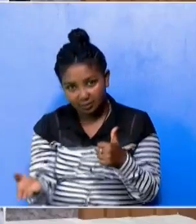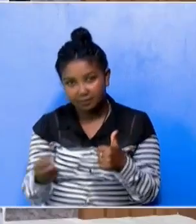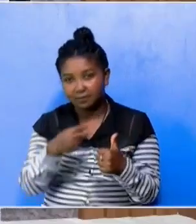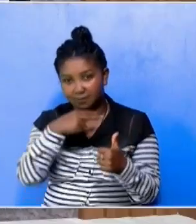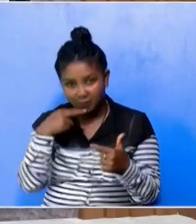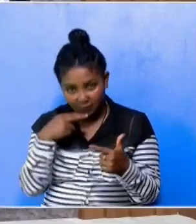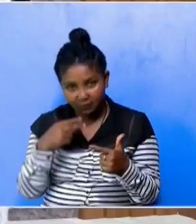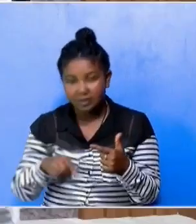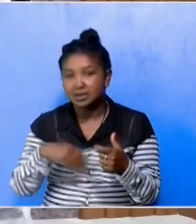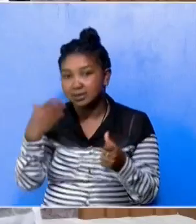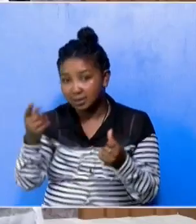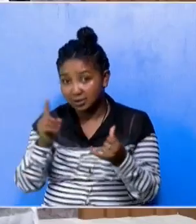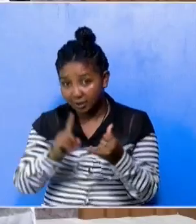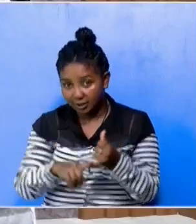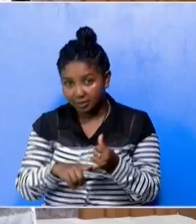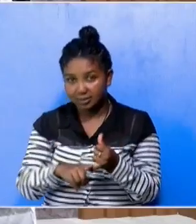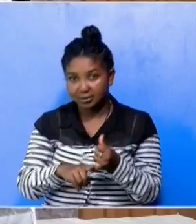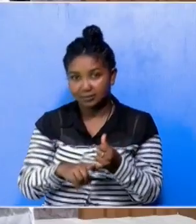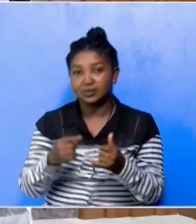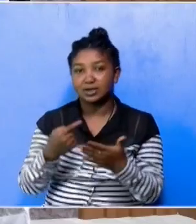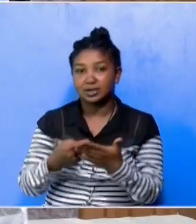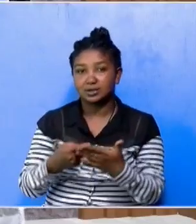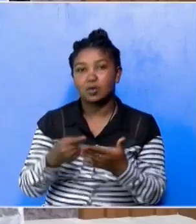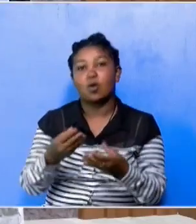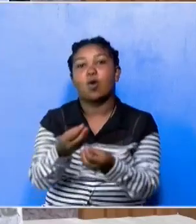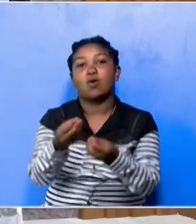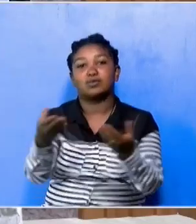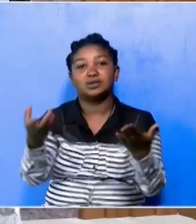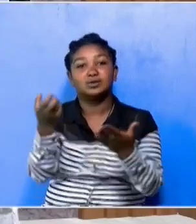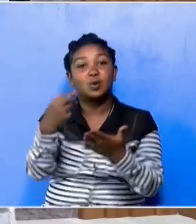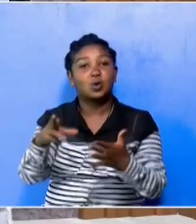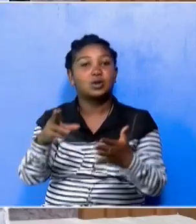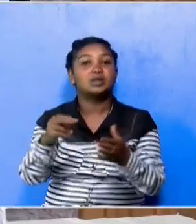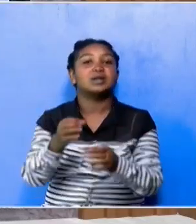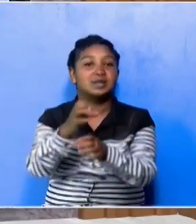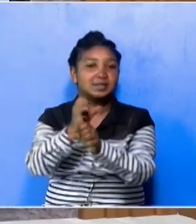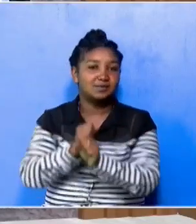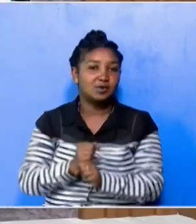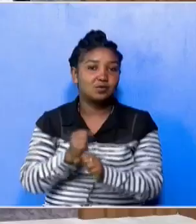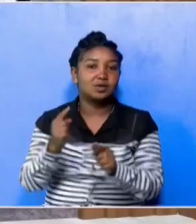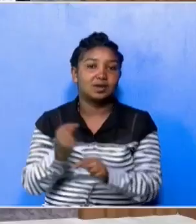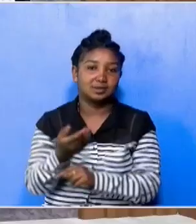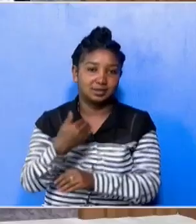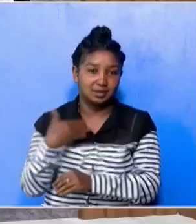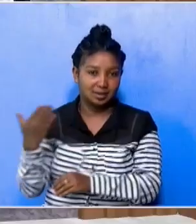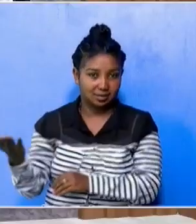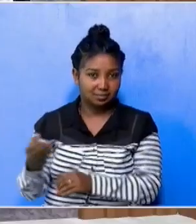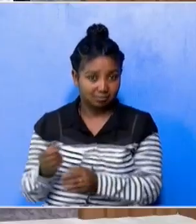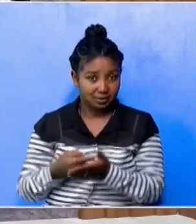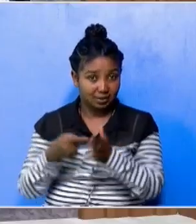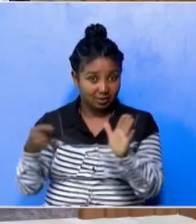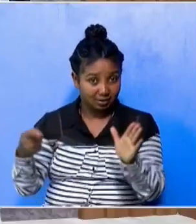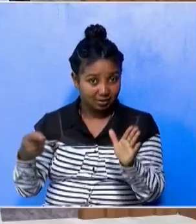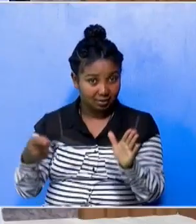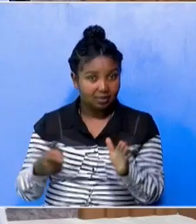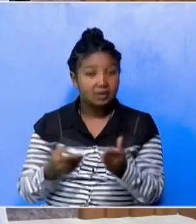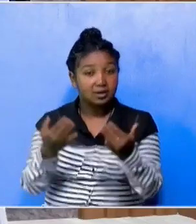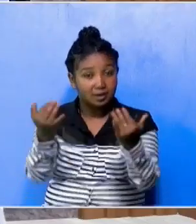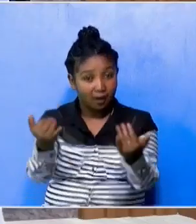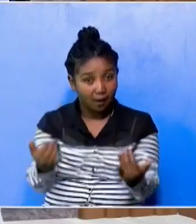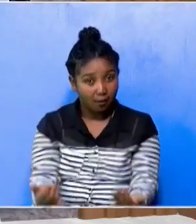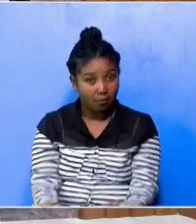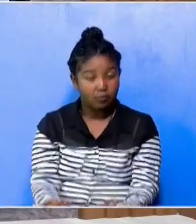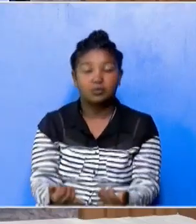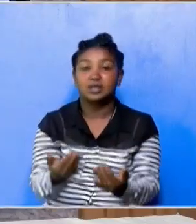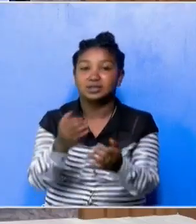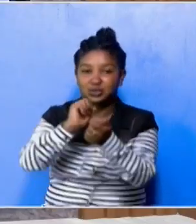verb. At the end, it is what? Object or receiver of the action. Is it clear? Now,